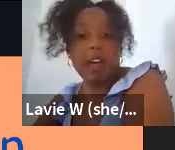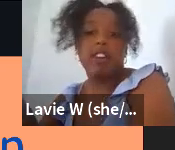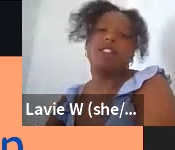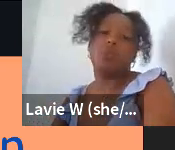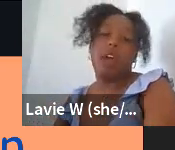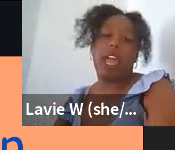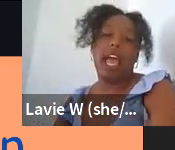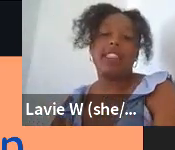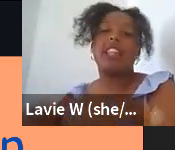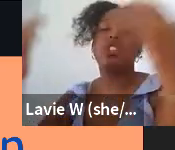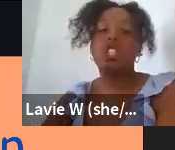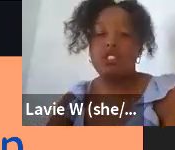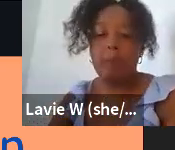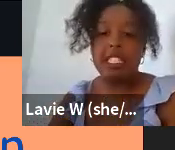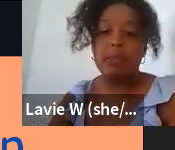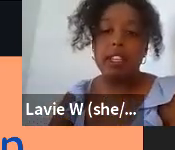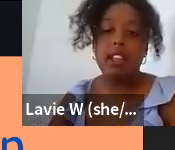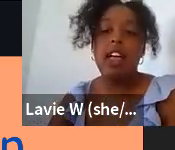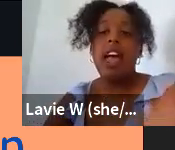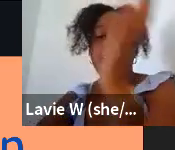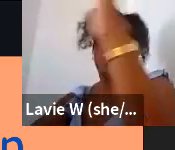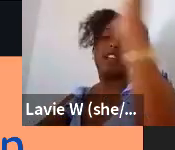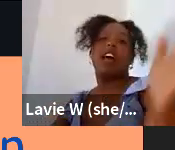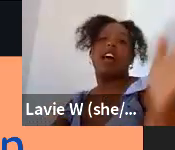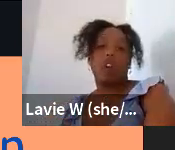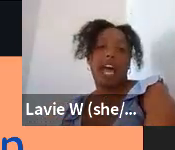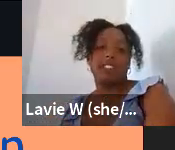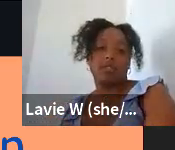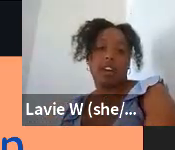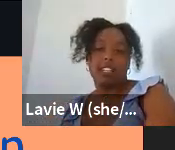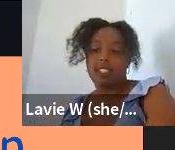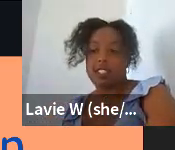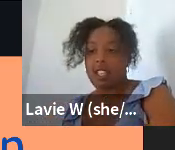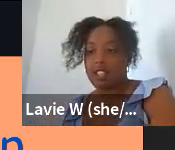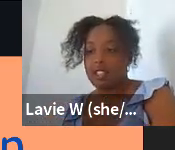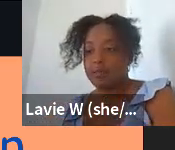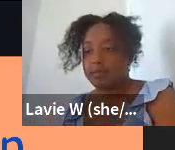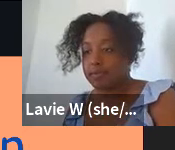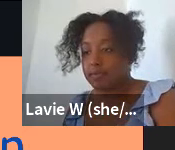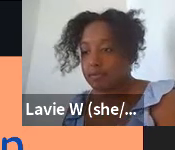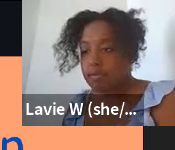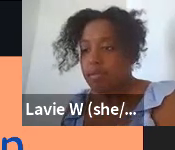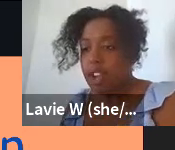consumed better in this way, and then it achieves mass appeal, and then again we're at success.